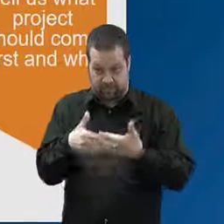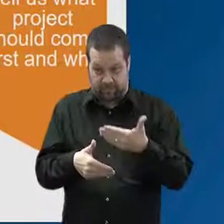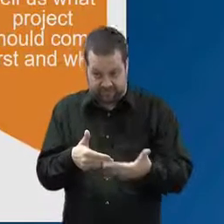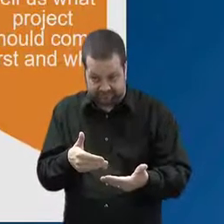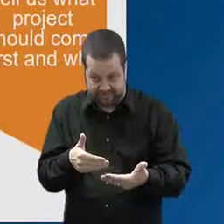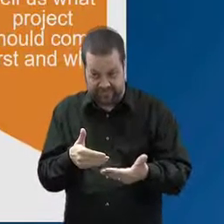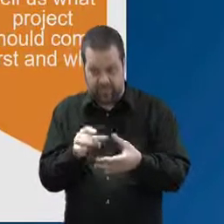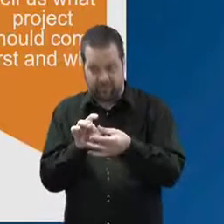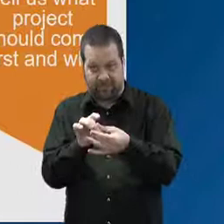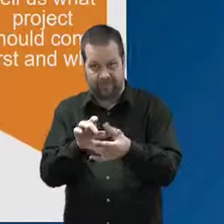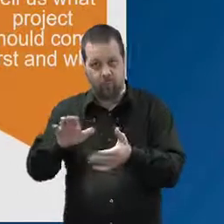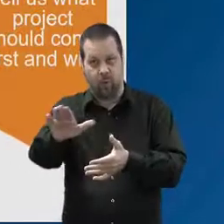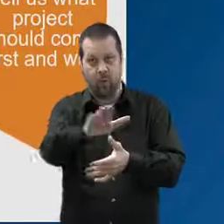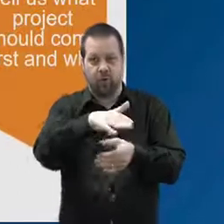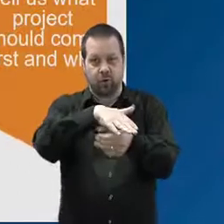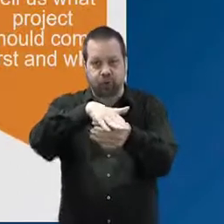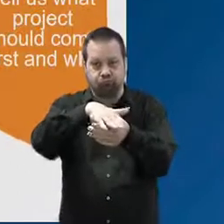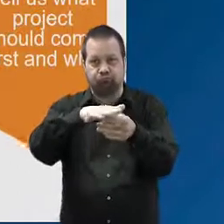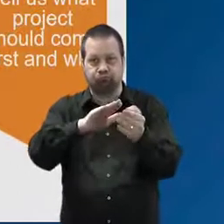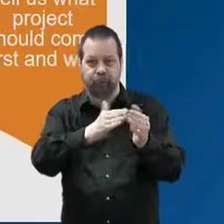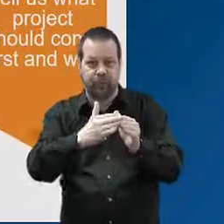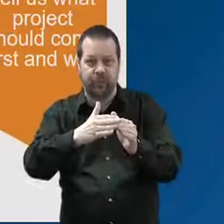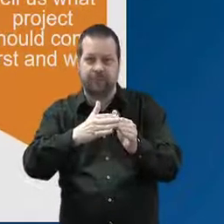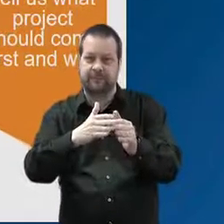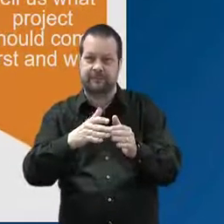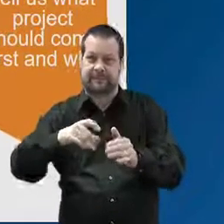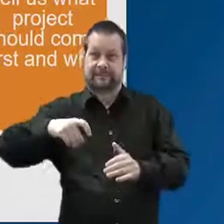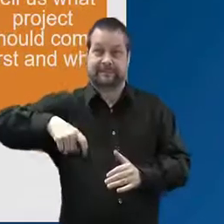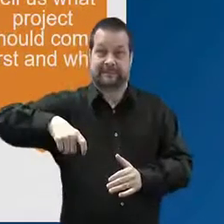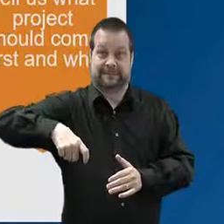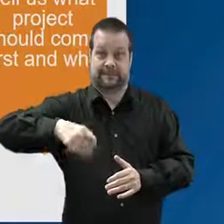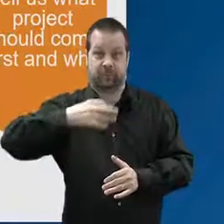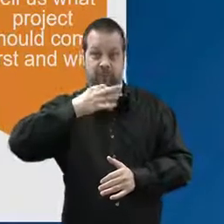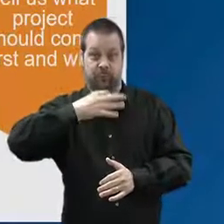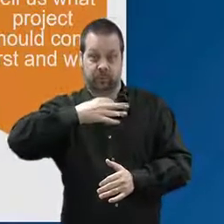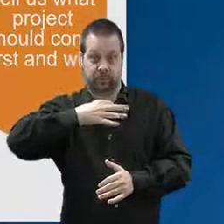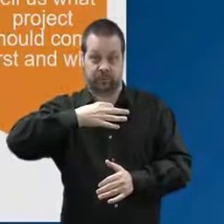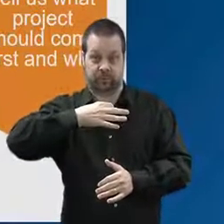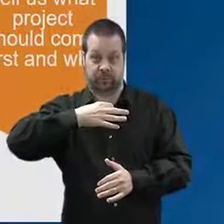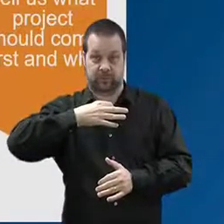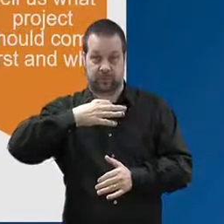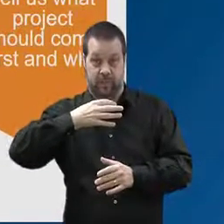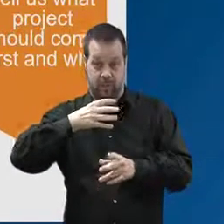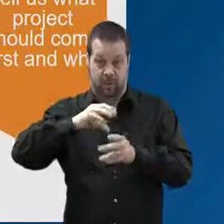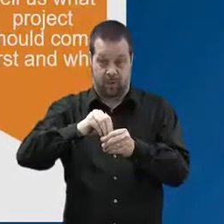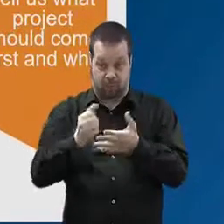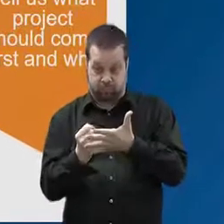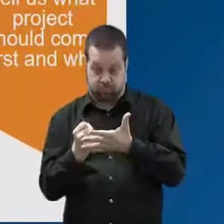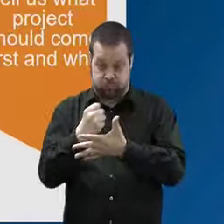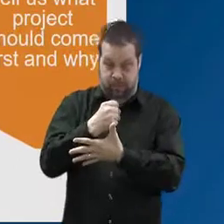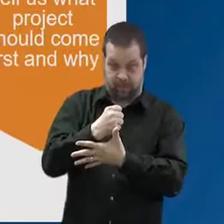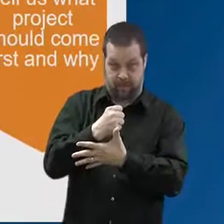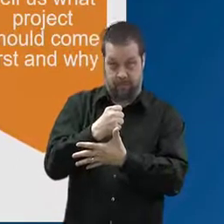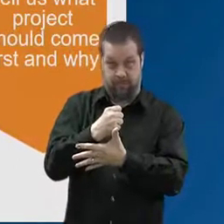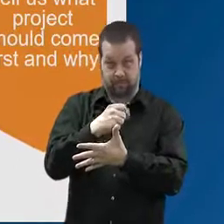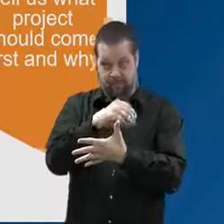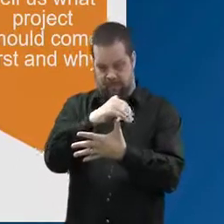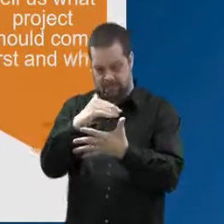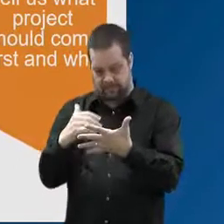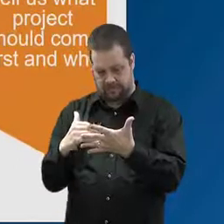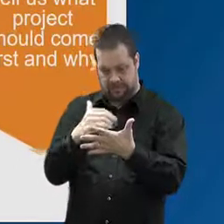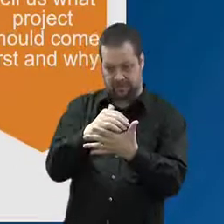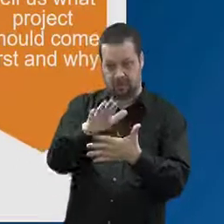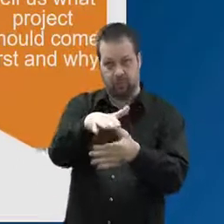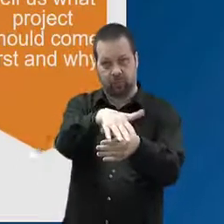needs. By providing comments on the priority of the projects included, you are helping us identify regional priorities.